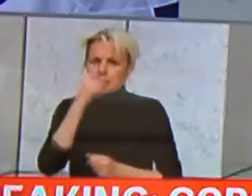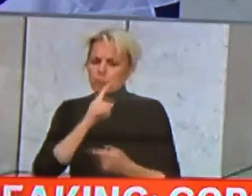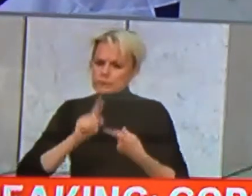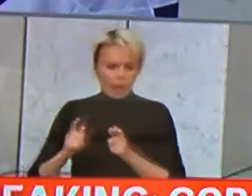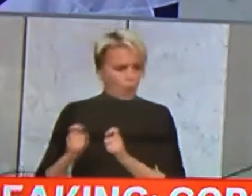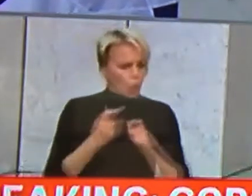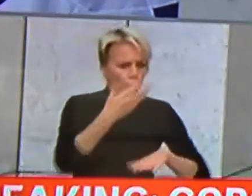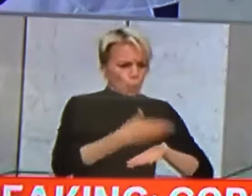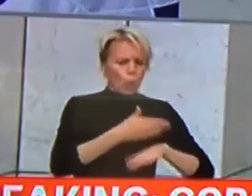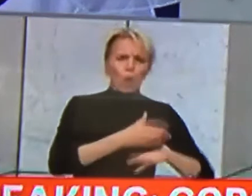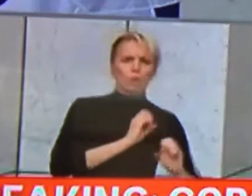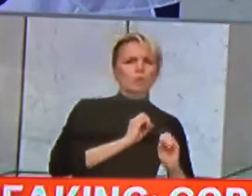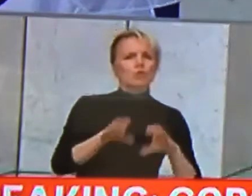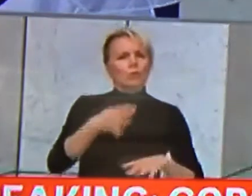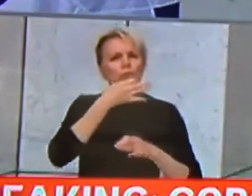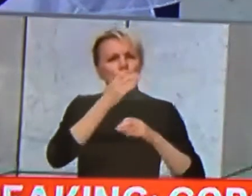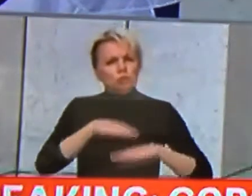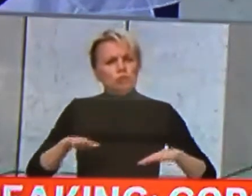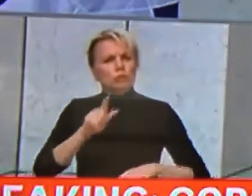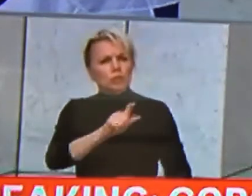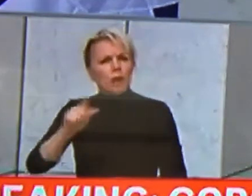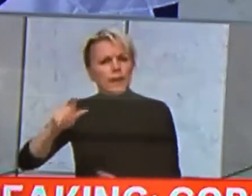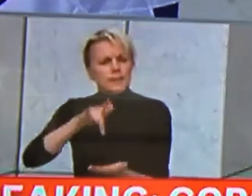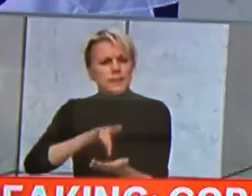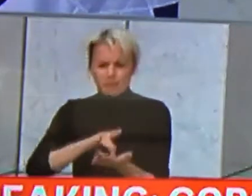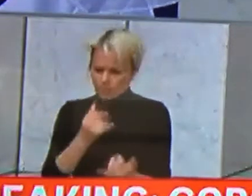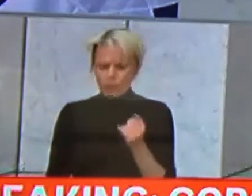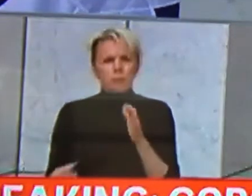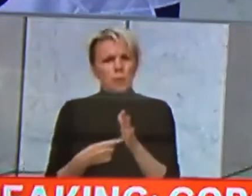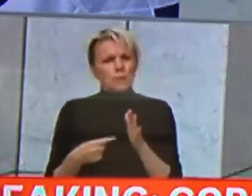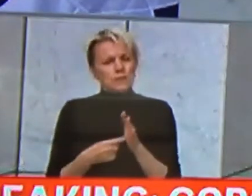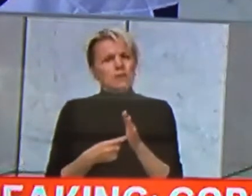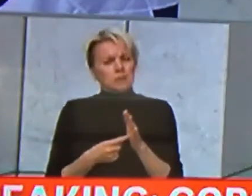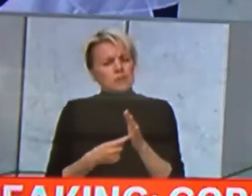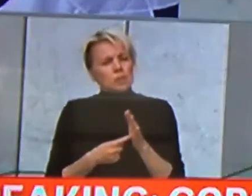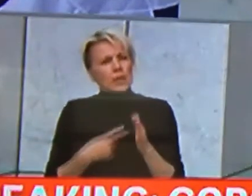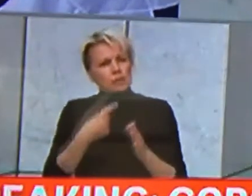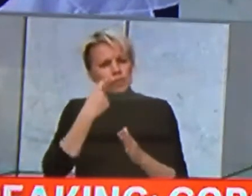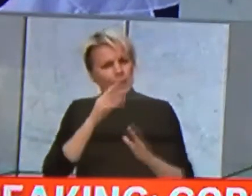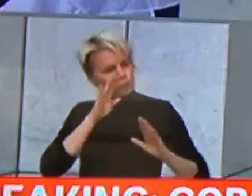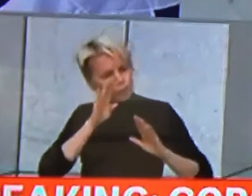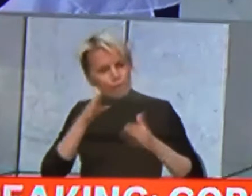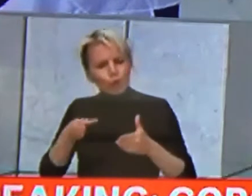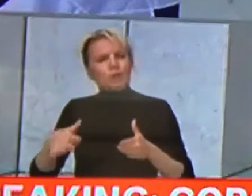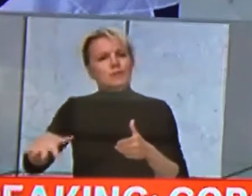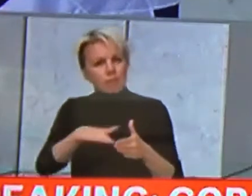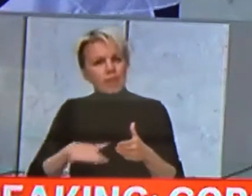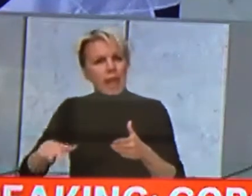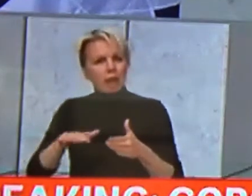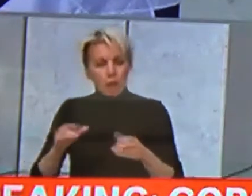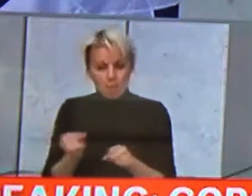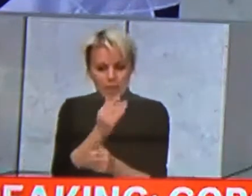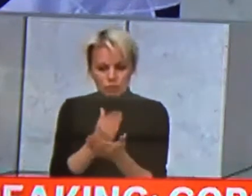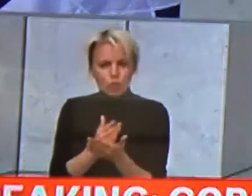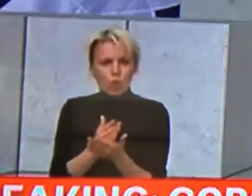that. And we are working through these issues through a list of priorities, and that is one that is certainly very high to the top of that